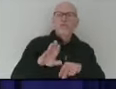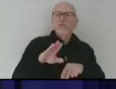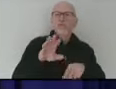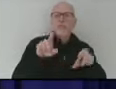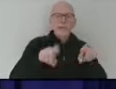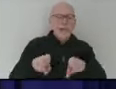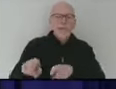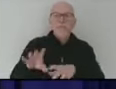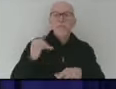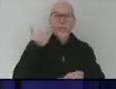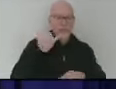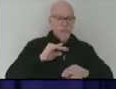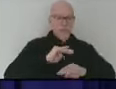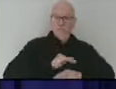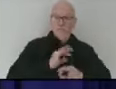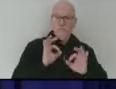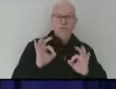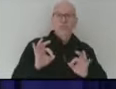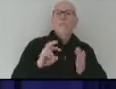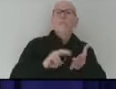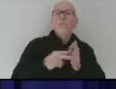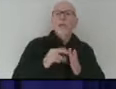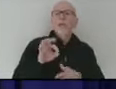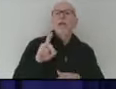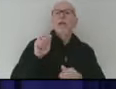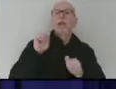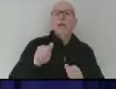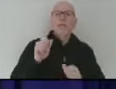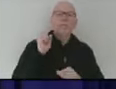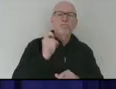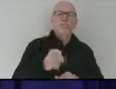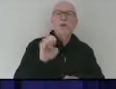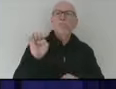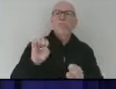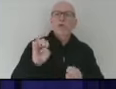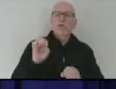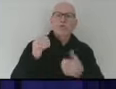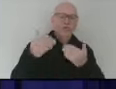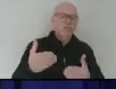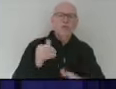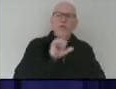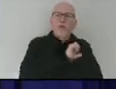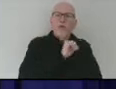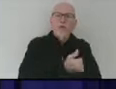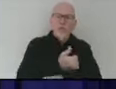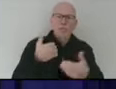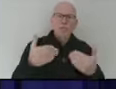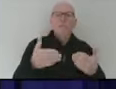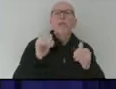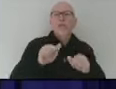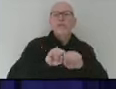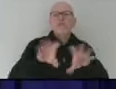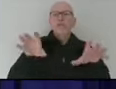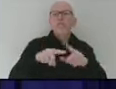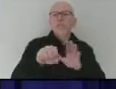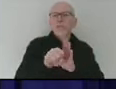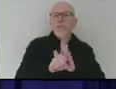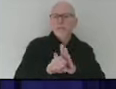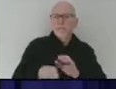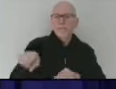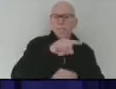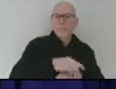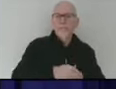are satisfactory, the FDA can grant an emergency use authorization that will allow the vaccine to be shipped to the states. Those shipments